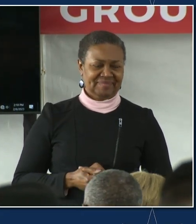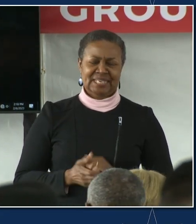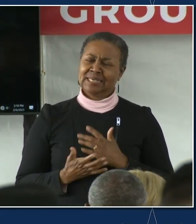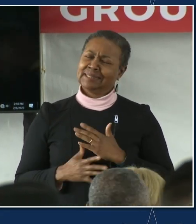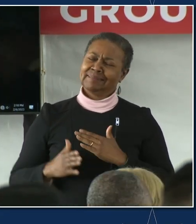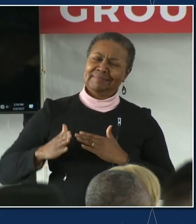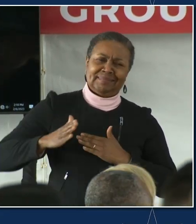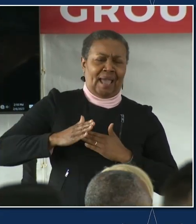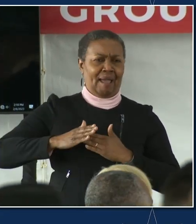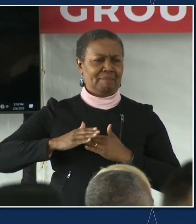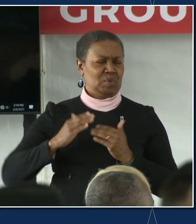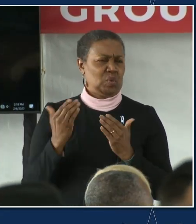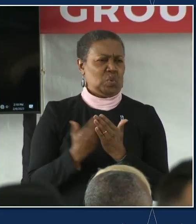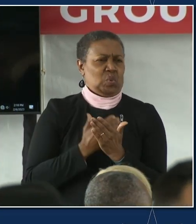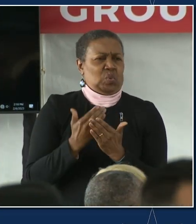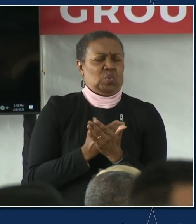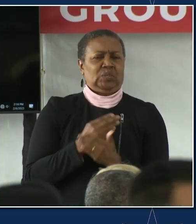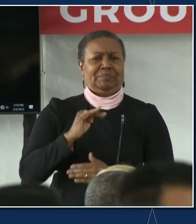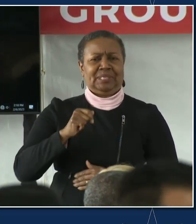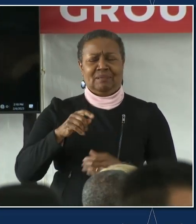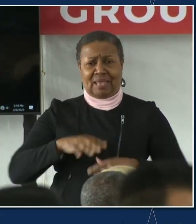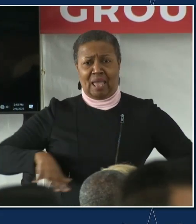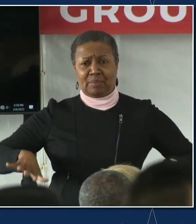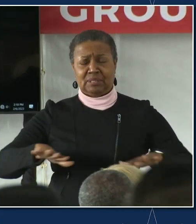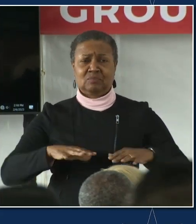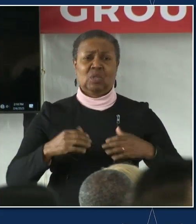State-of-the-art media campus will boast